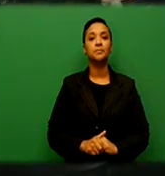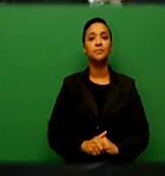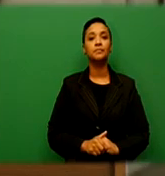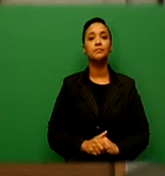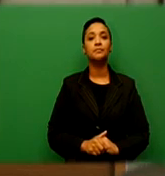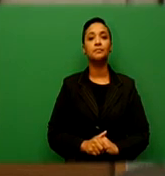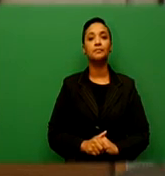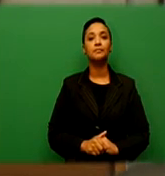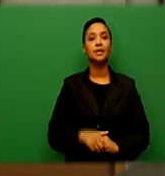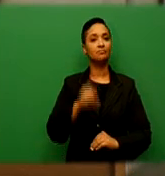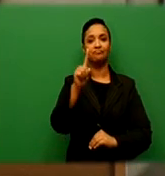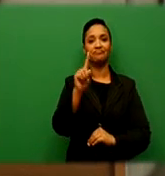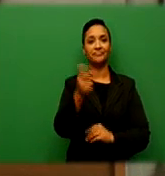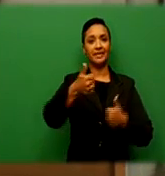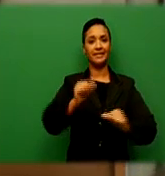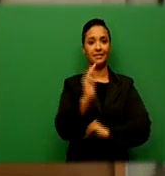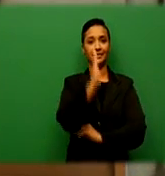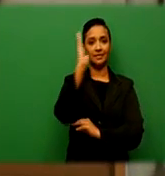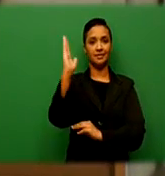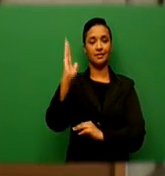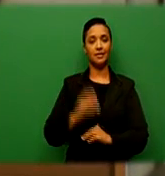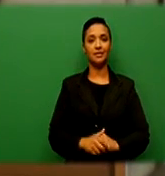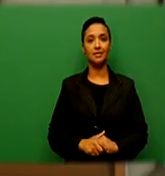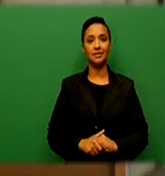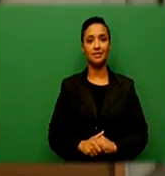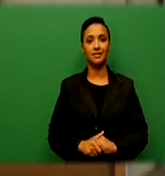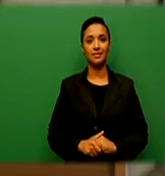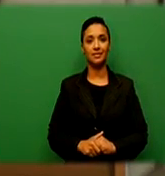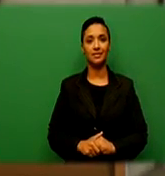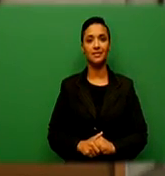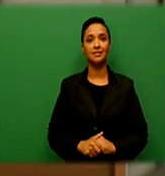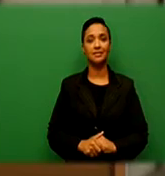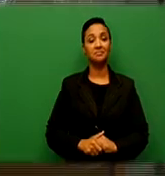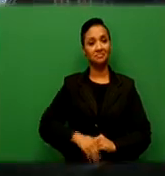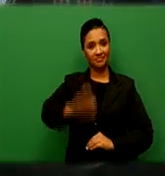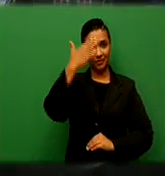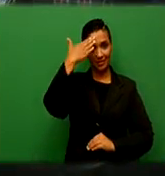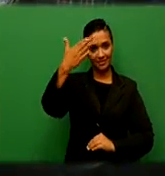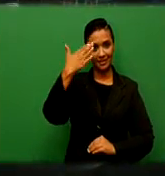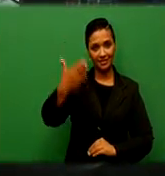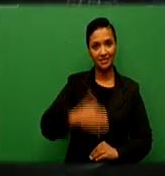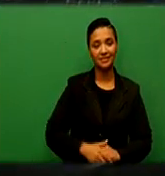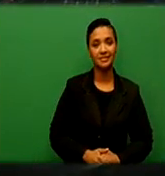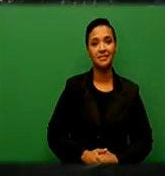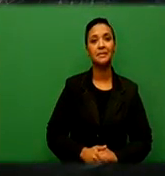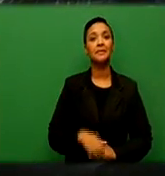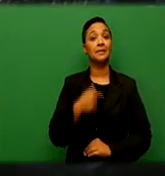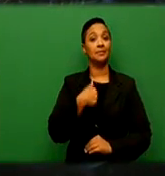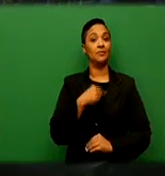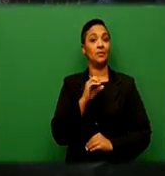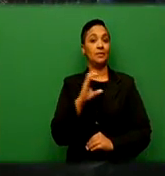Let's start with the new hands. Tsepo? Good afternoon, Governor Tsepo Mongwa, SABC